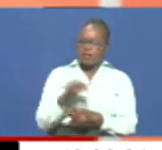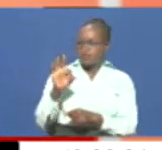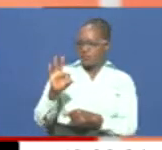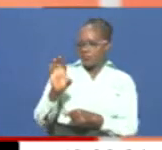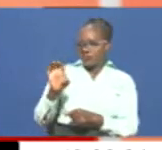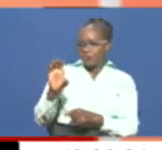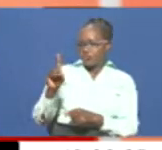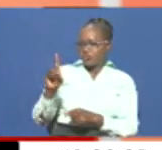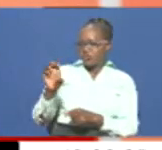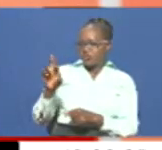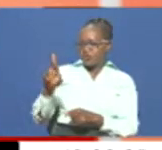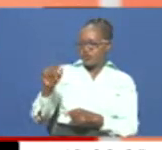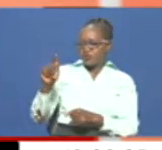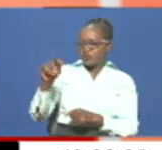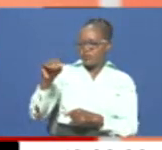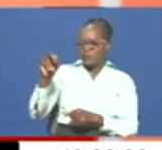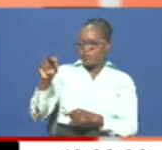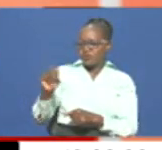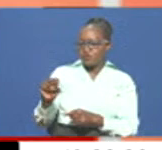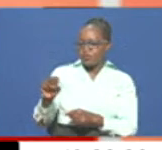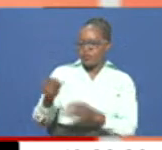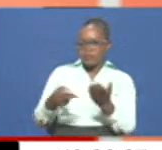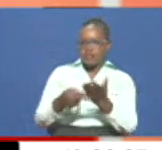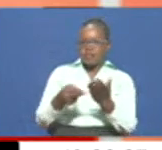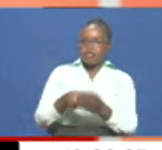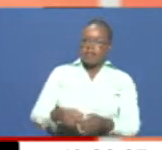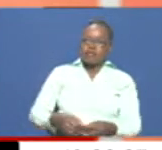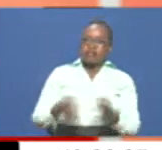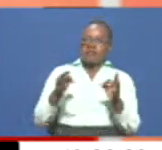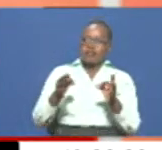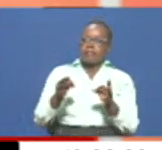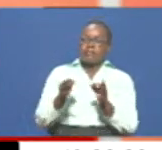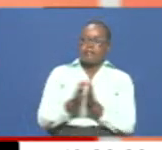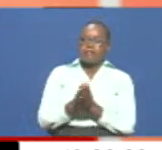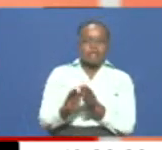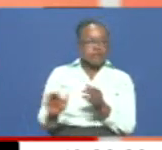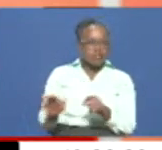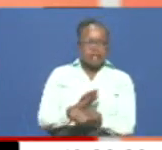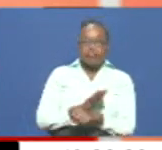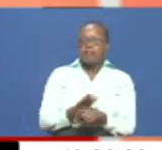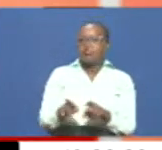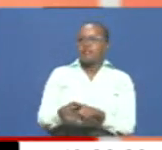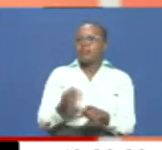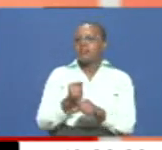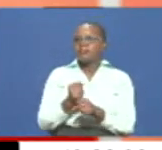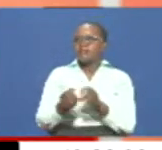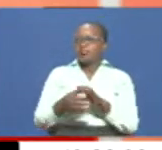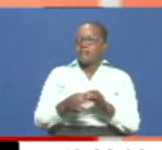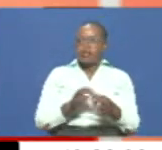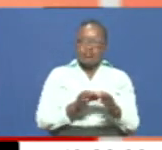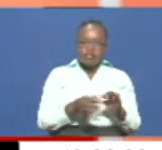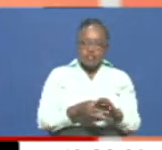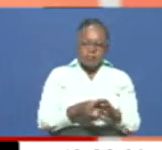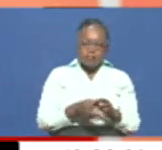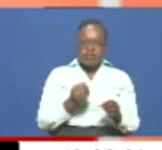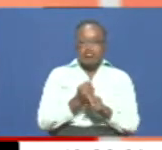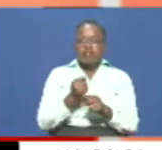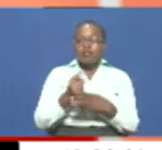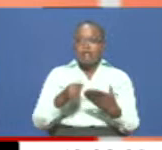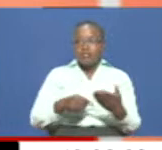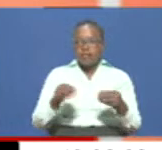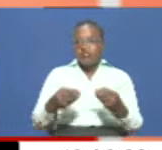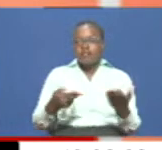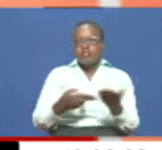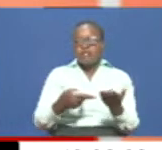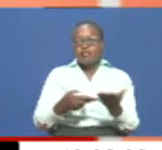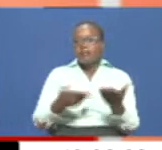is having technical officials who are in the pool context, like we did for the Olympics. What we did was to provide some technical